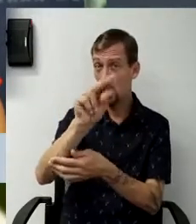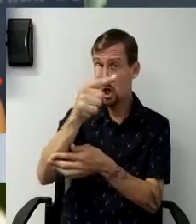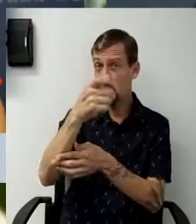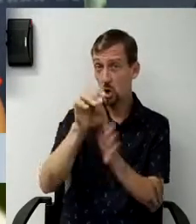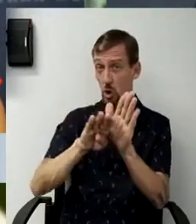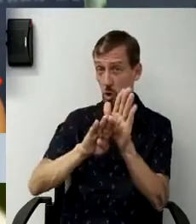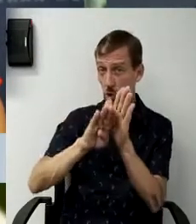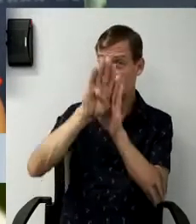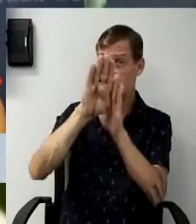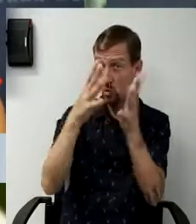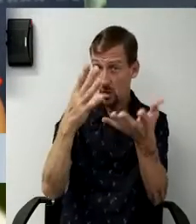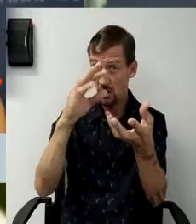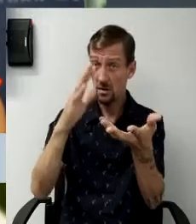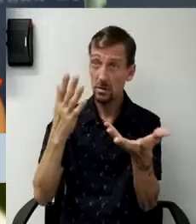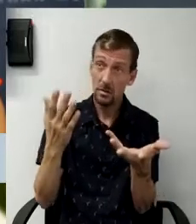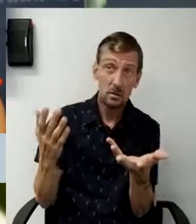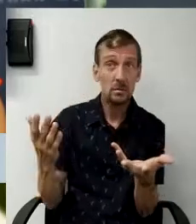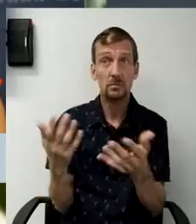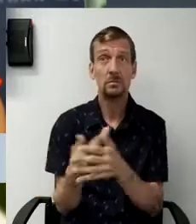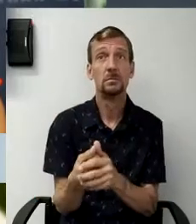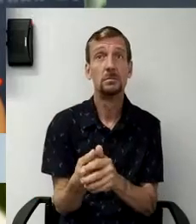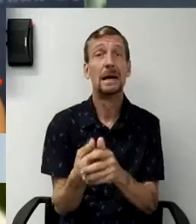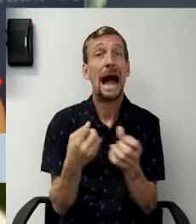Sure. So again,